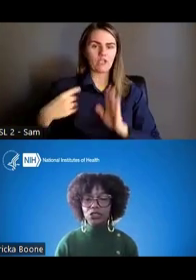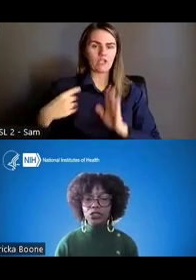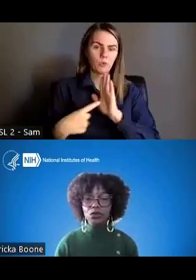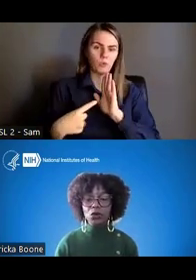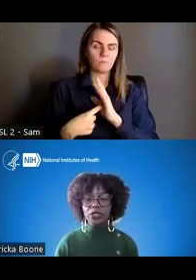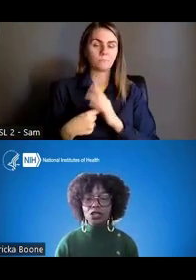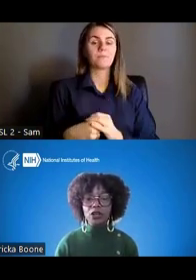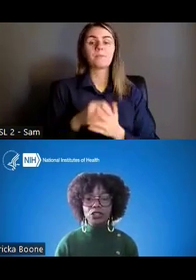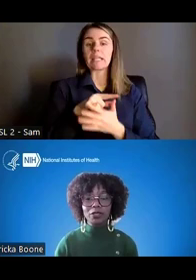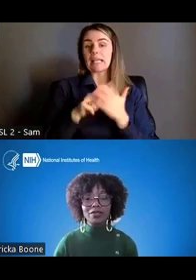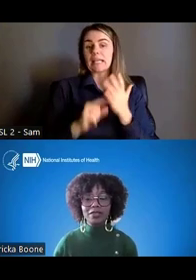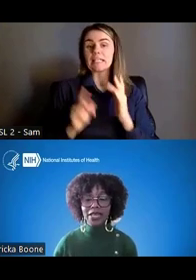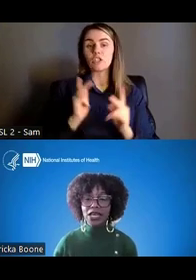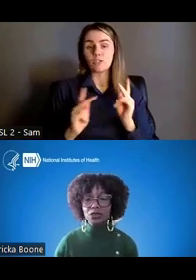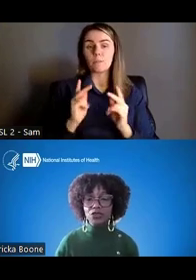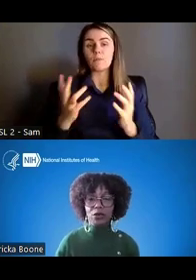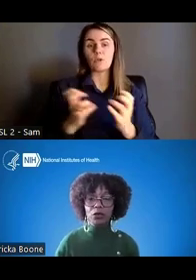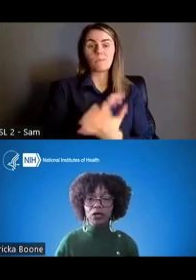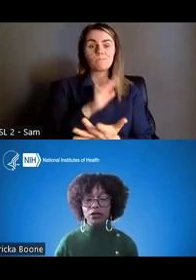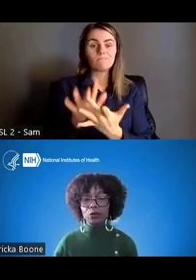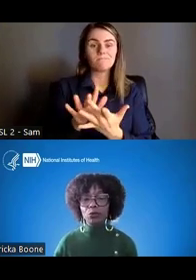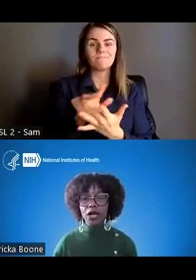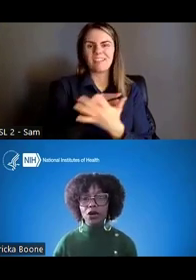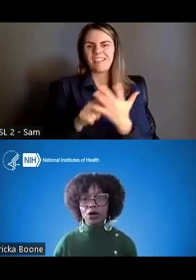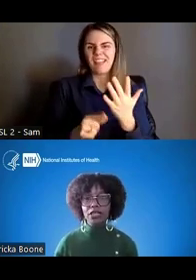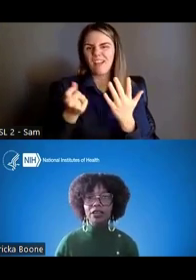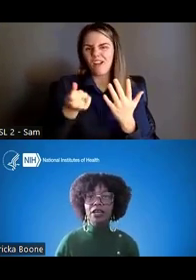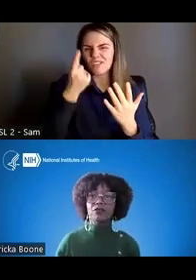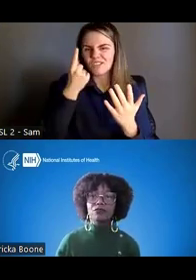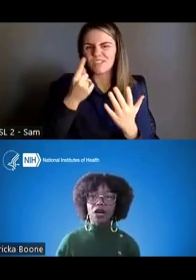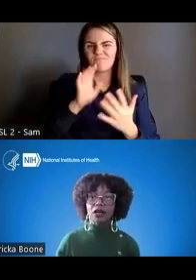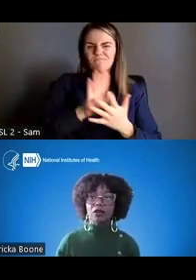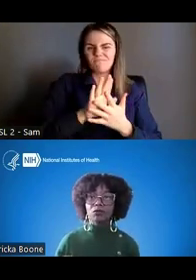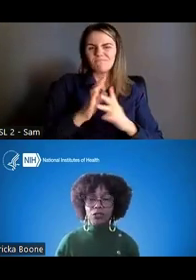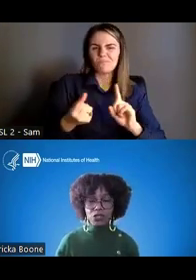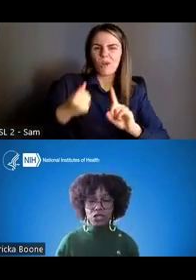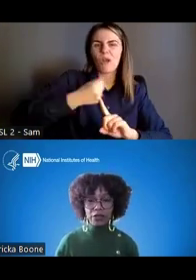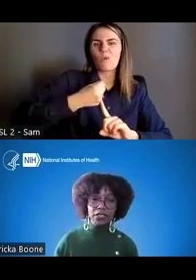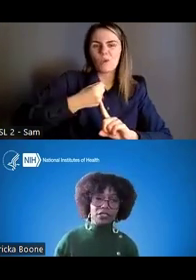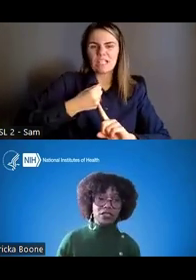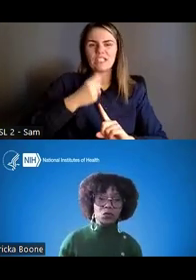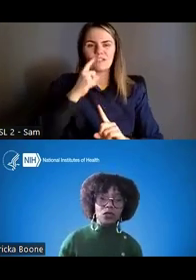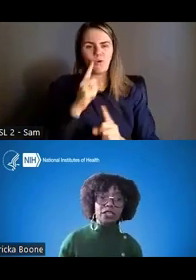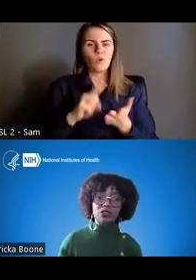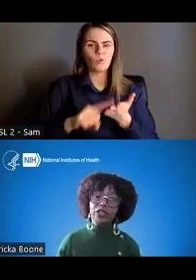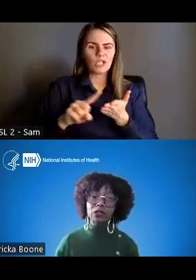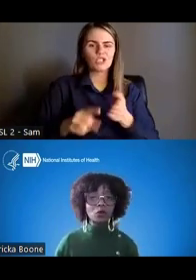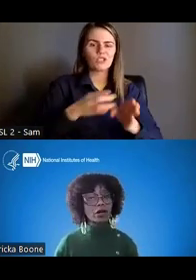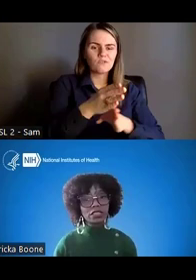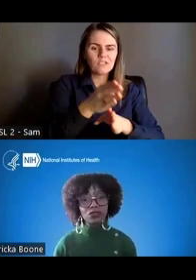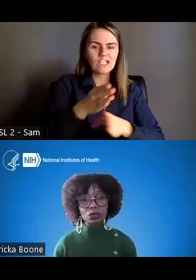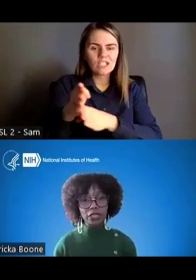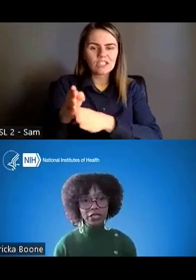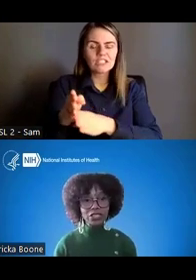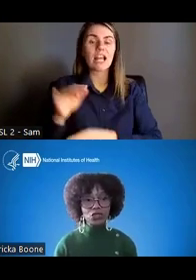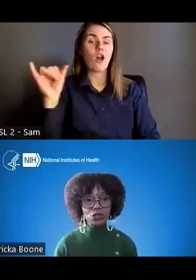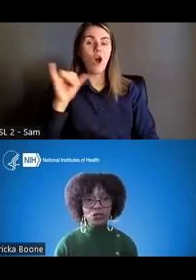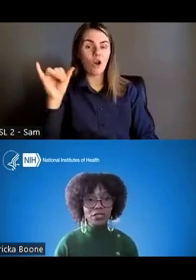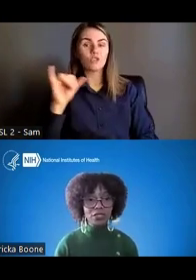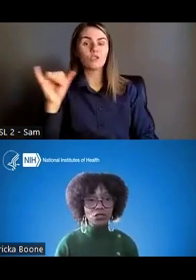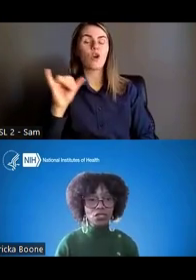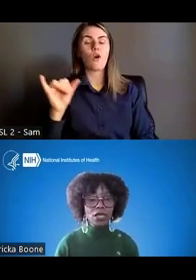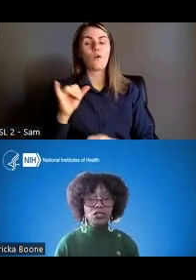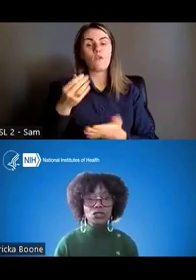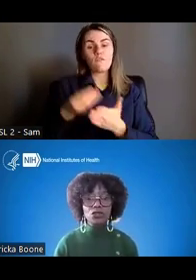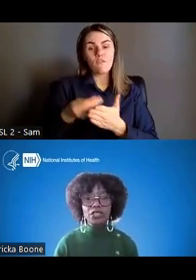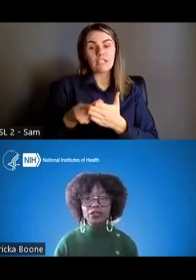individuals that you're going to want to talk to because they understand what are the priority research areas as well as funding priorities for their institutes